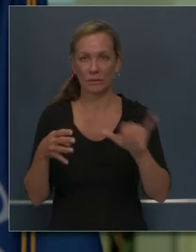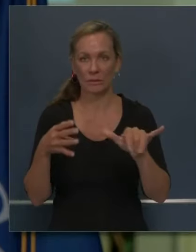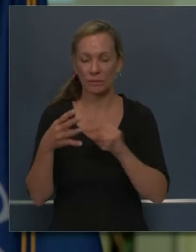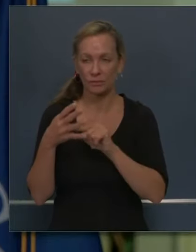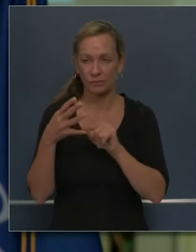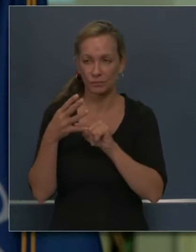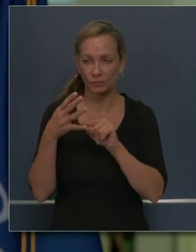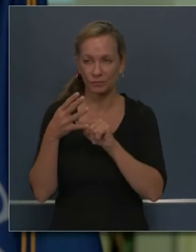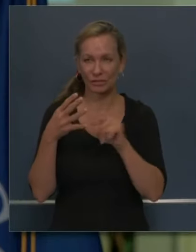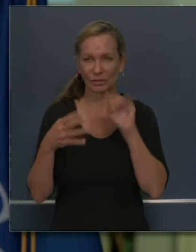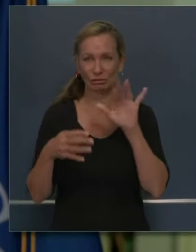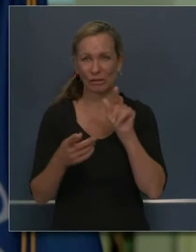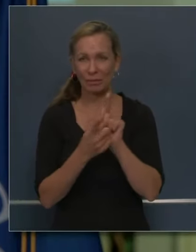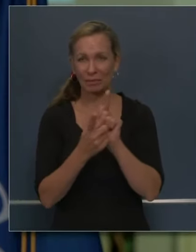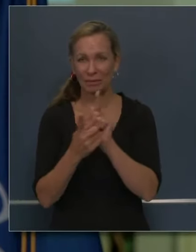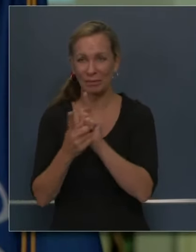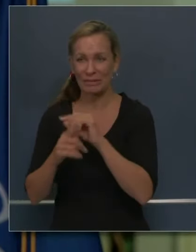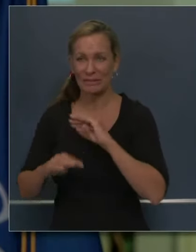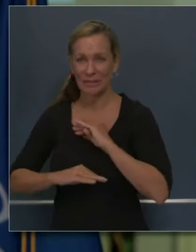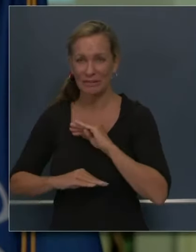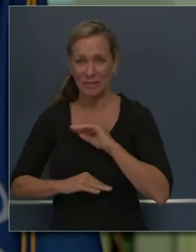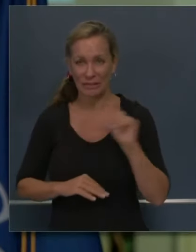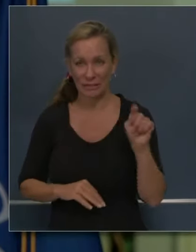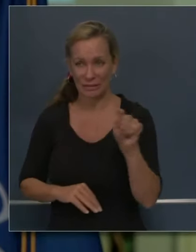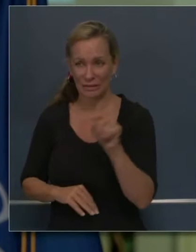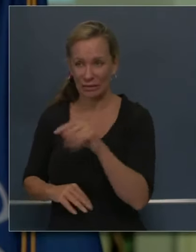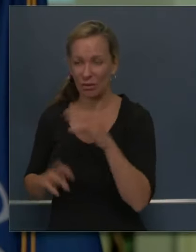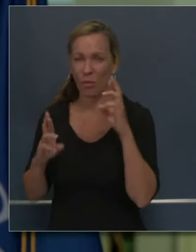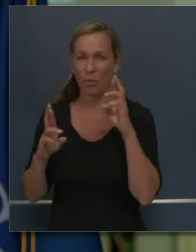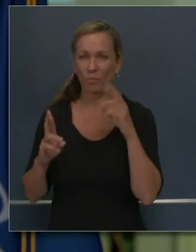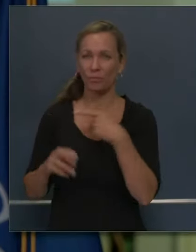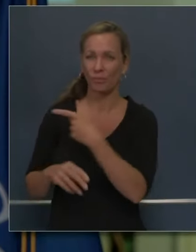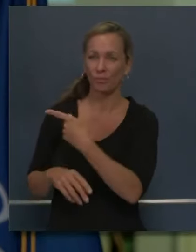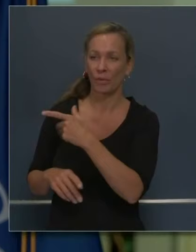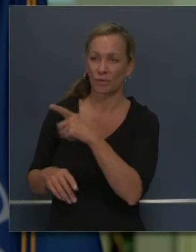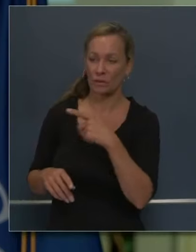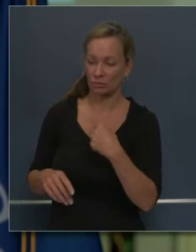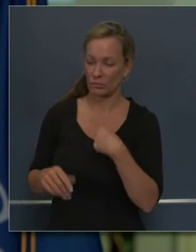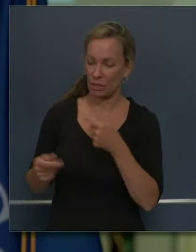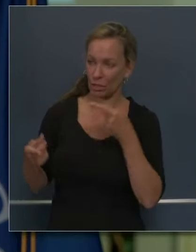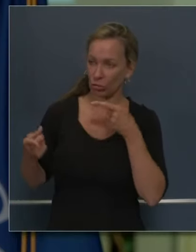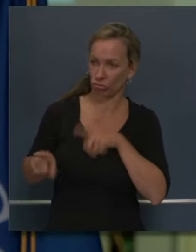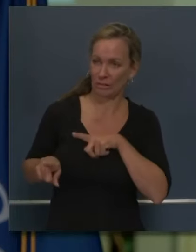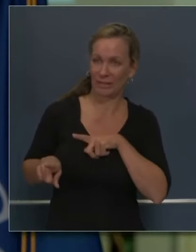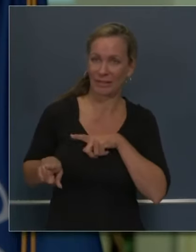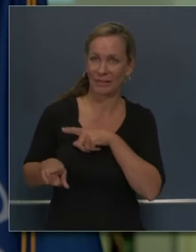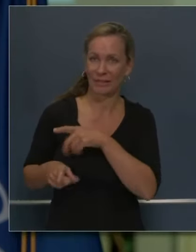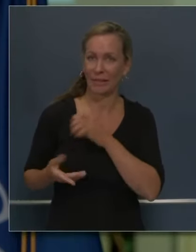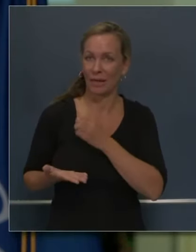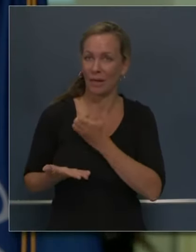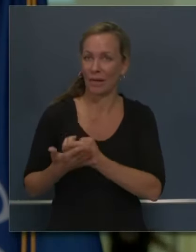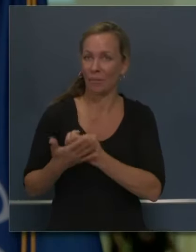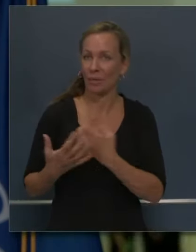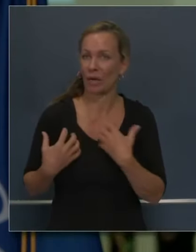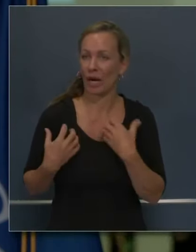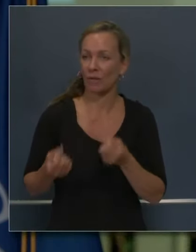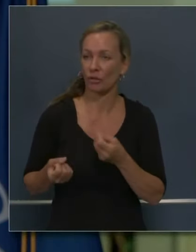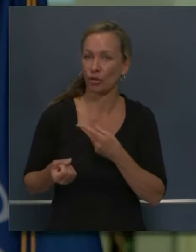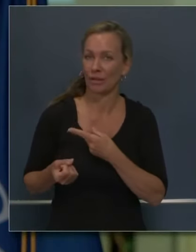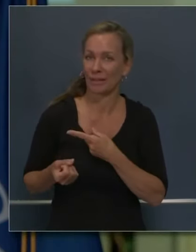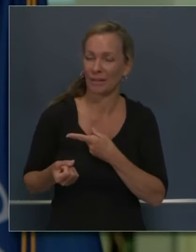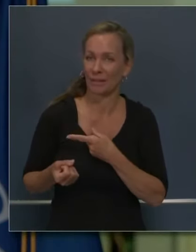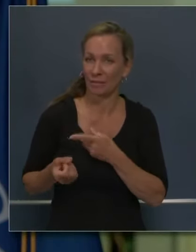hope to collectively land on fundamentally addressing the economic anxiety that exists and persists in the state, particularly the need to